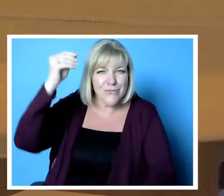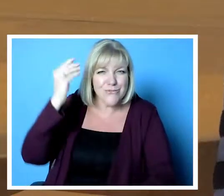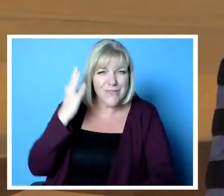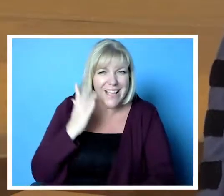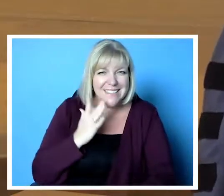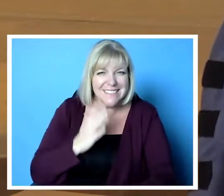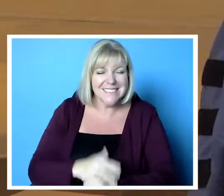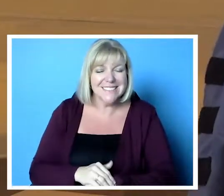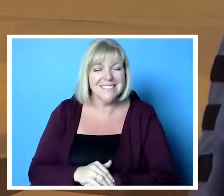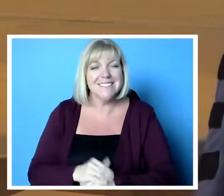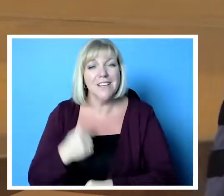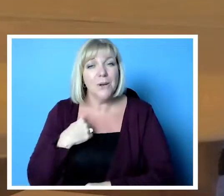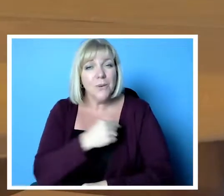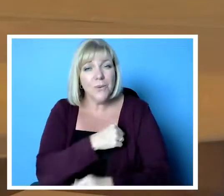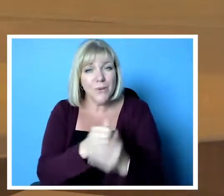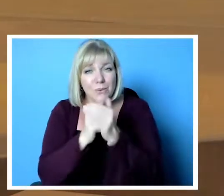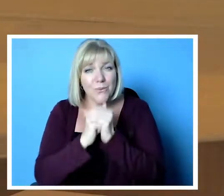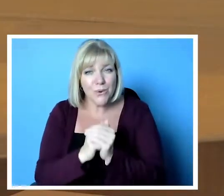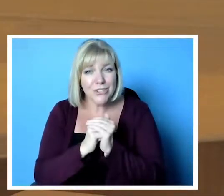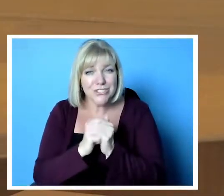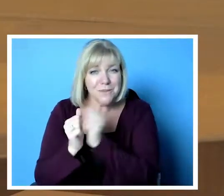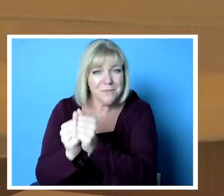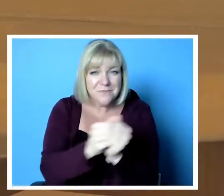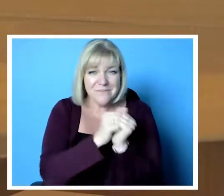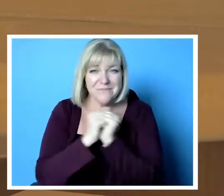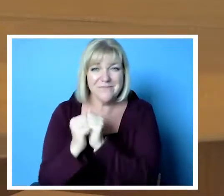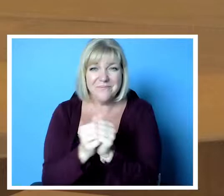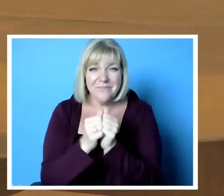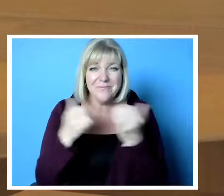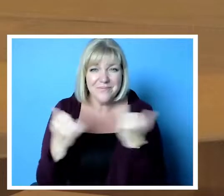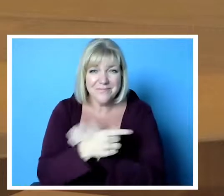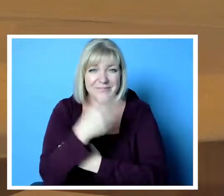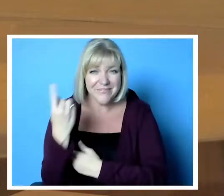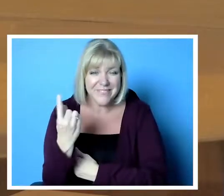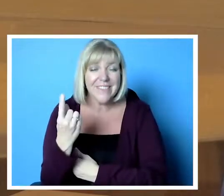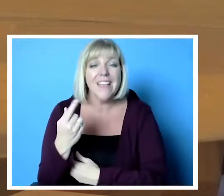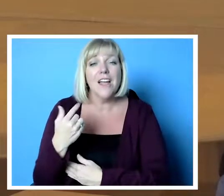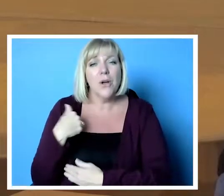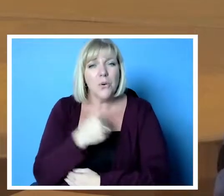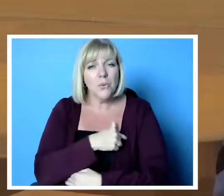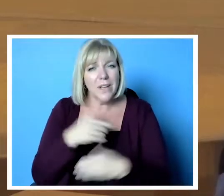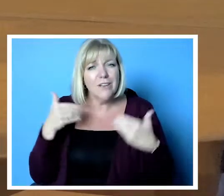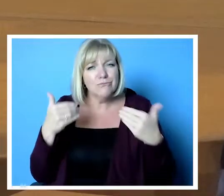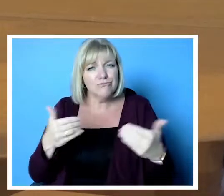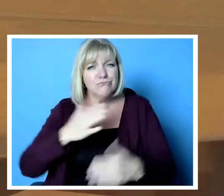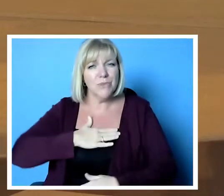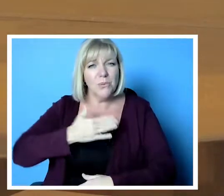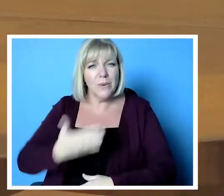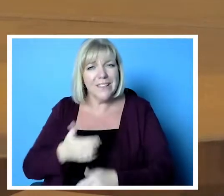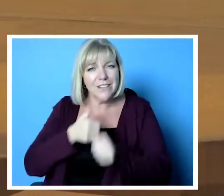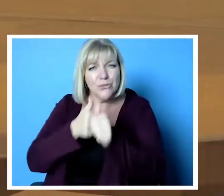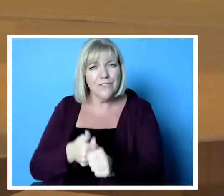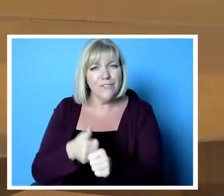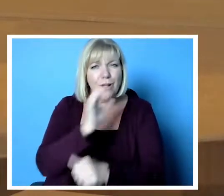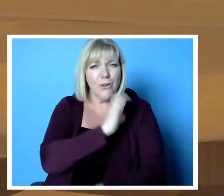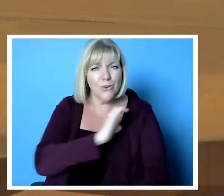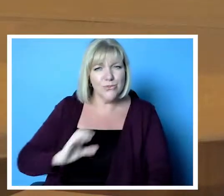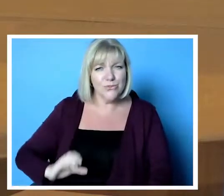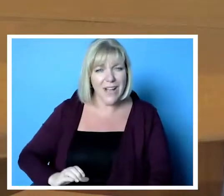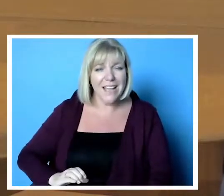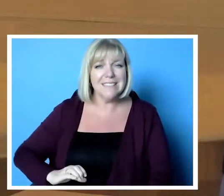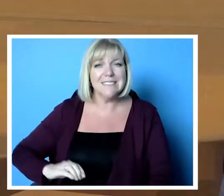we worship together this day, may we be willing to follow Christ in this parade of humility